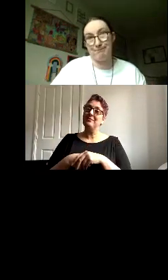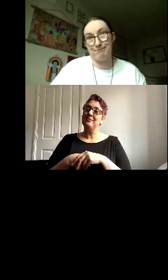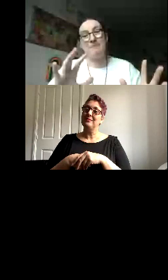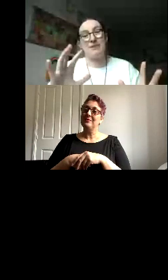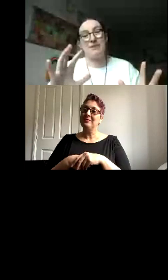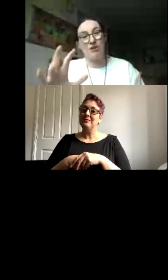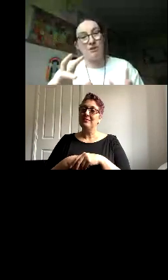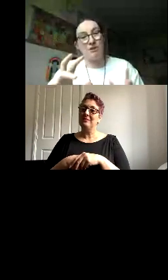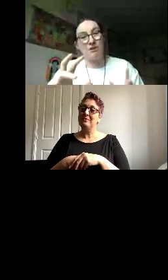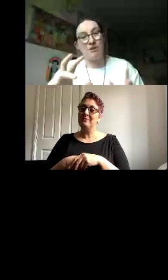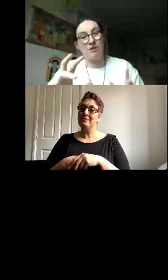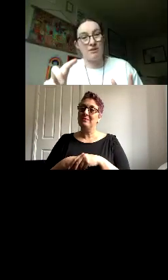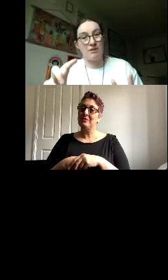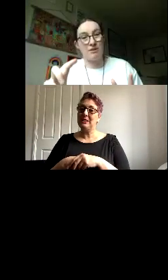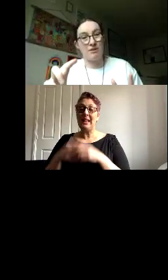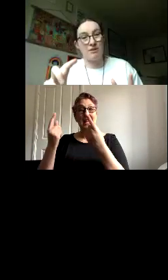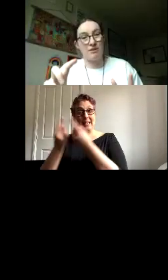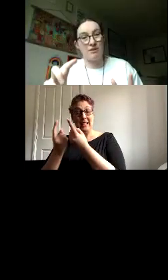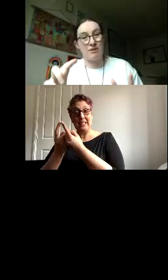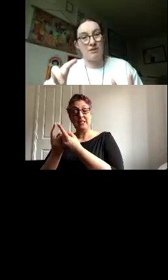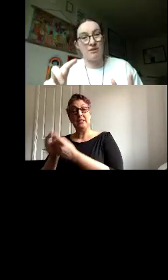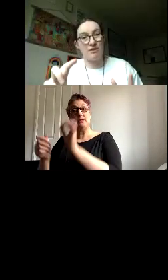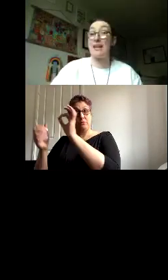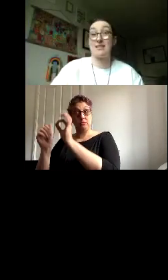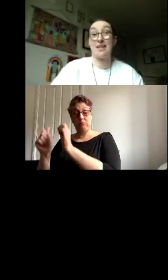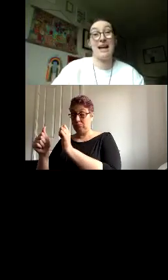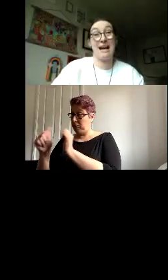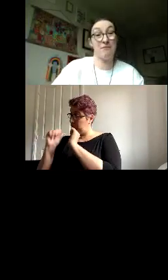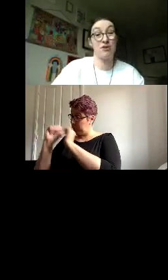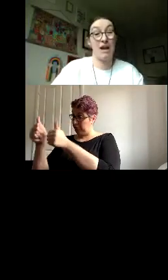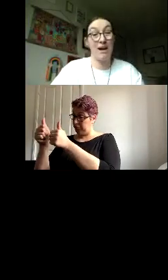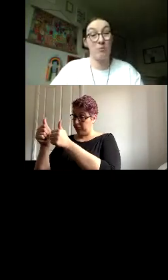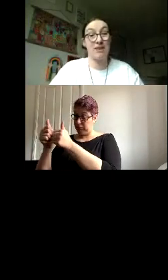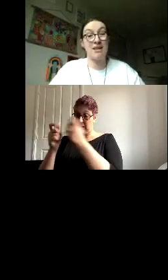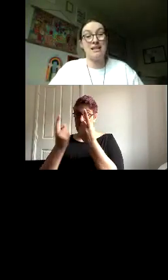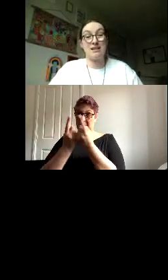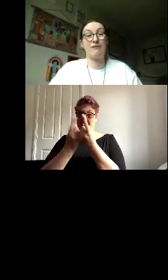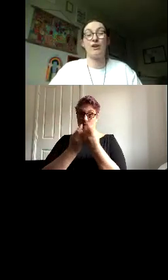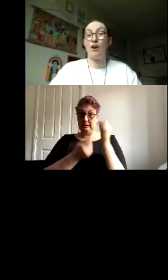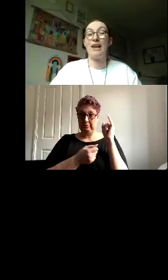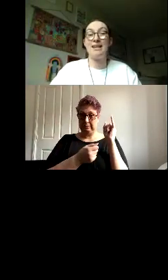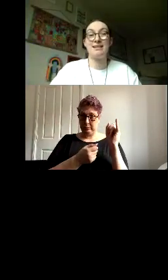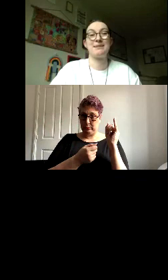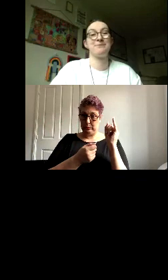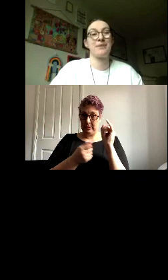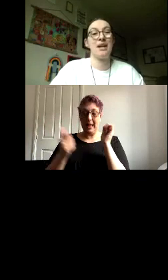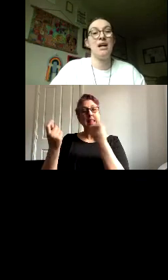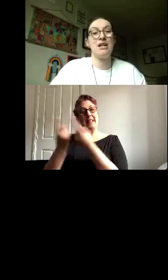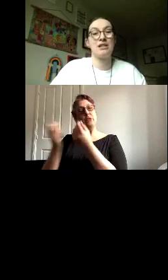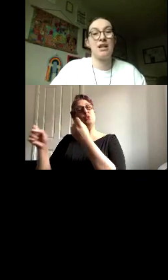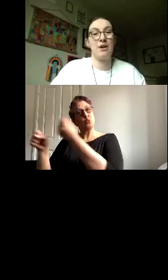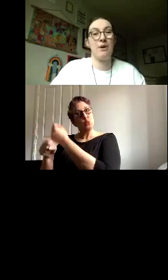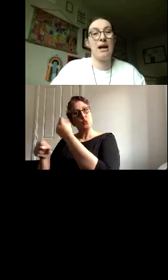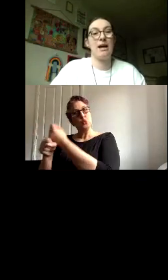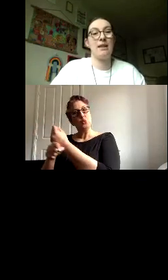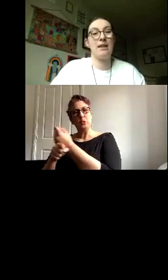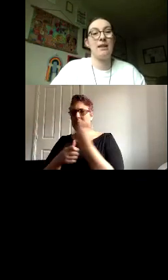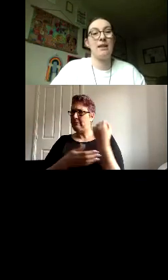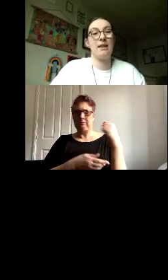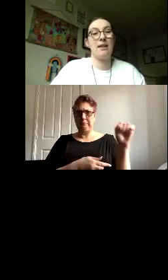these are some do's and don'ts, and it might be really helpful things to share with some of your colleagues.